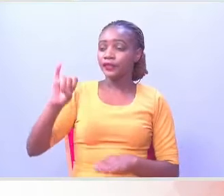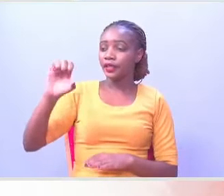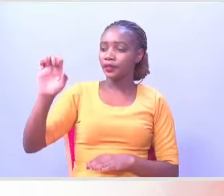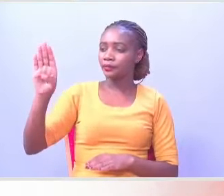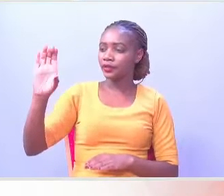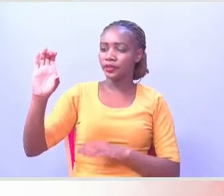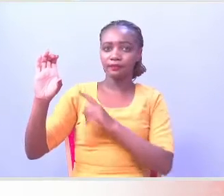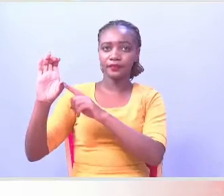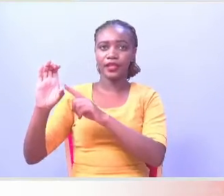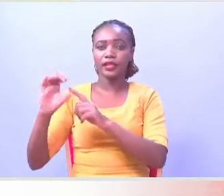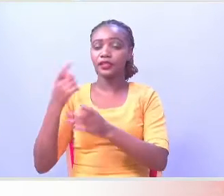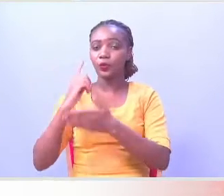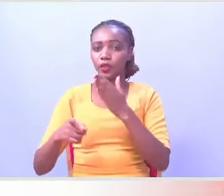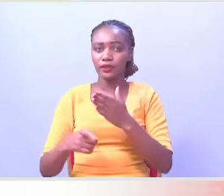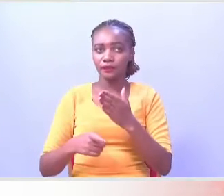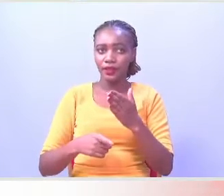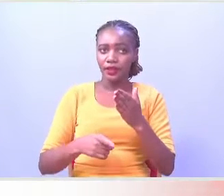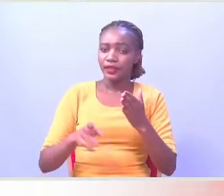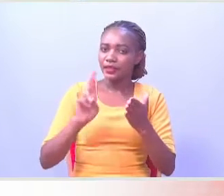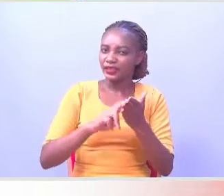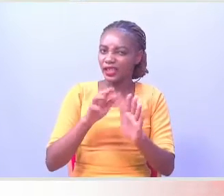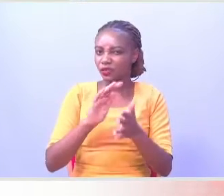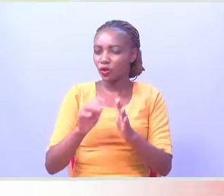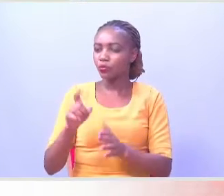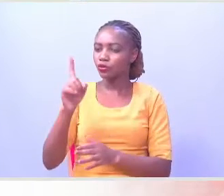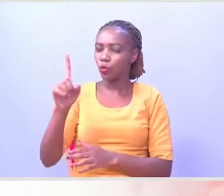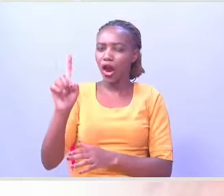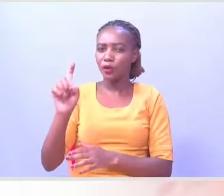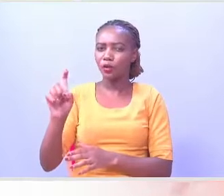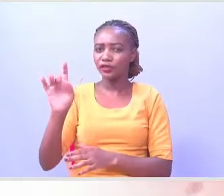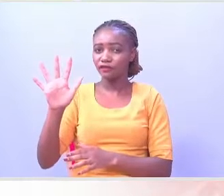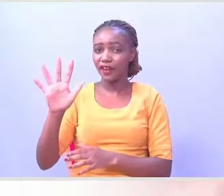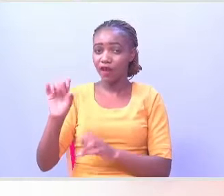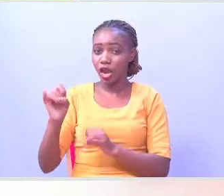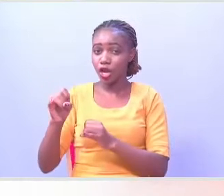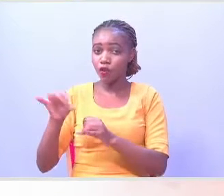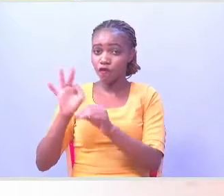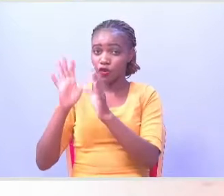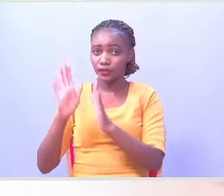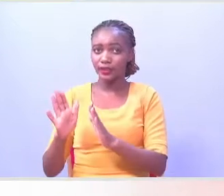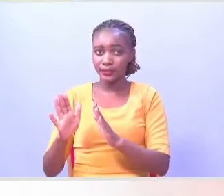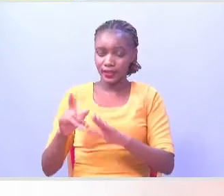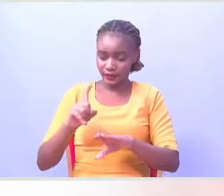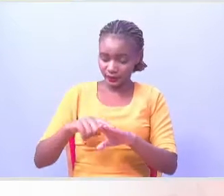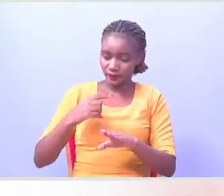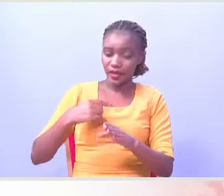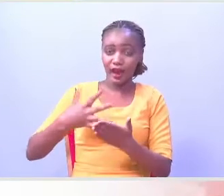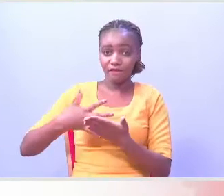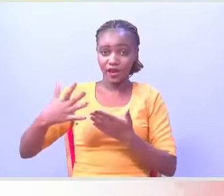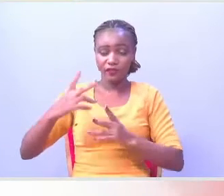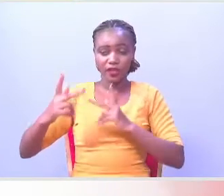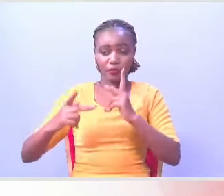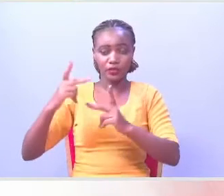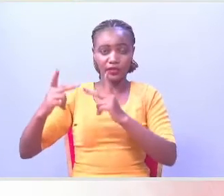IEBC has revealed that it registered a paltry 1.5 million voters during the five-week-long mass